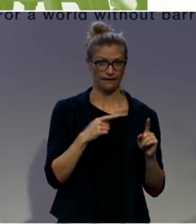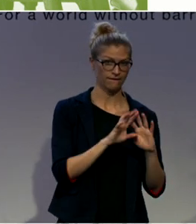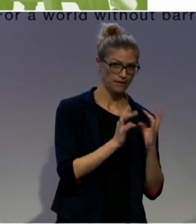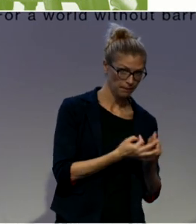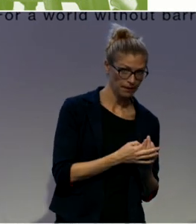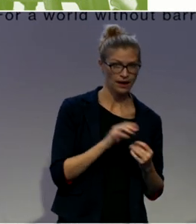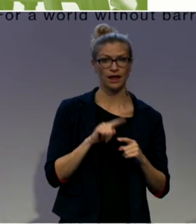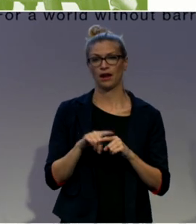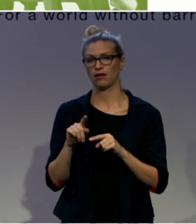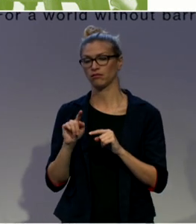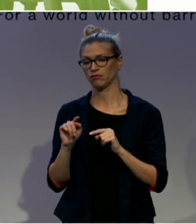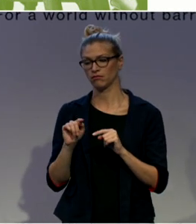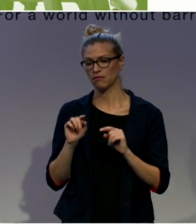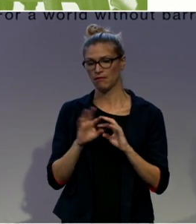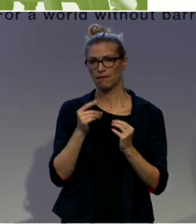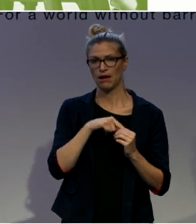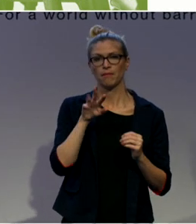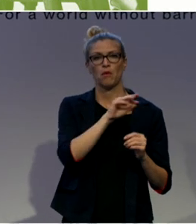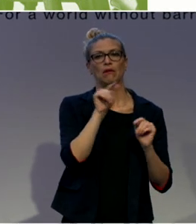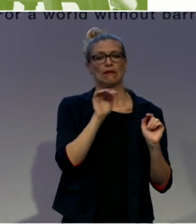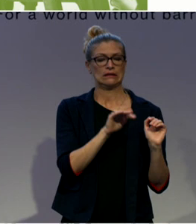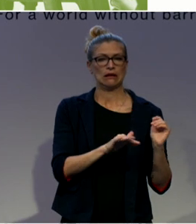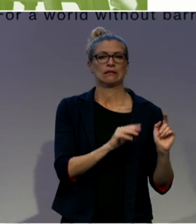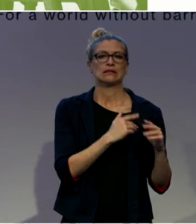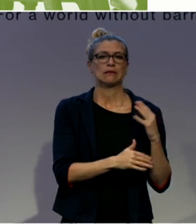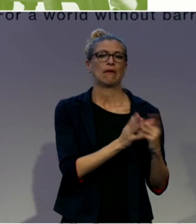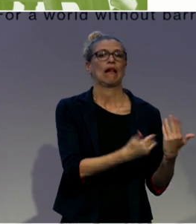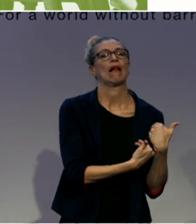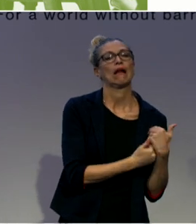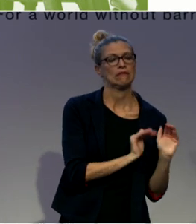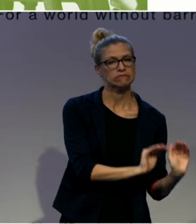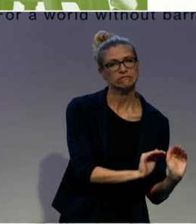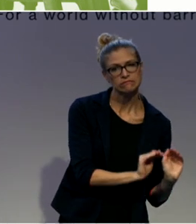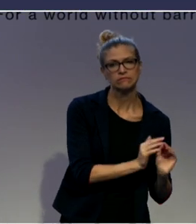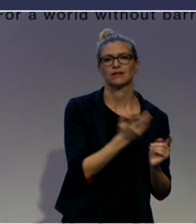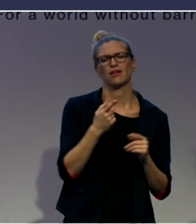keep their independence. Por último,